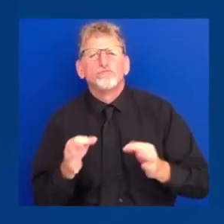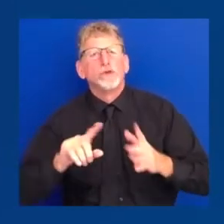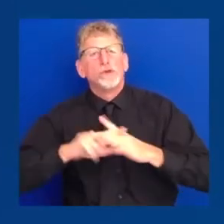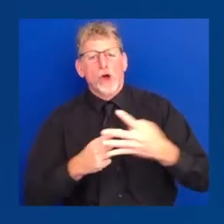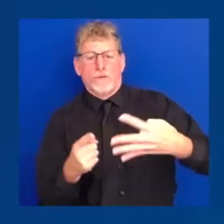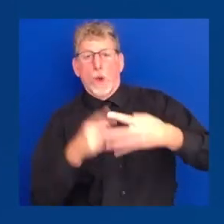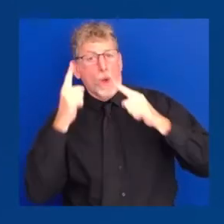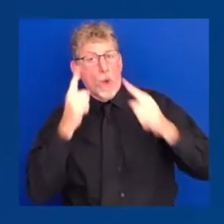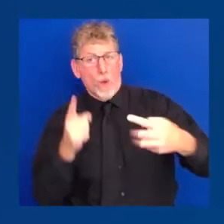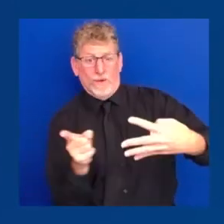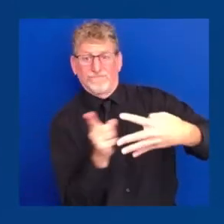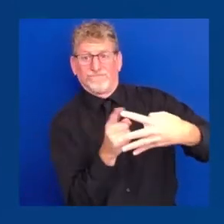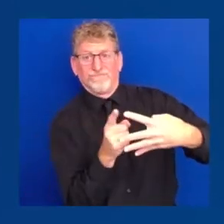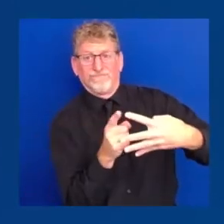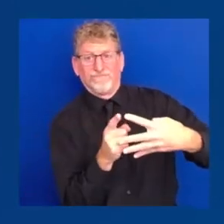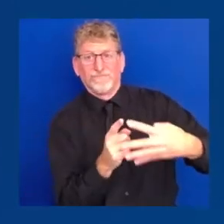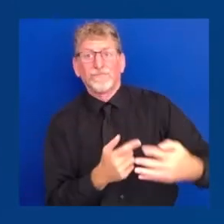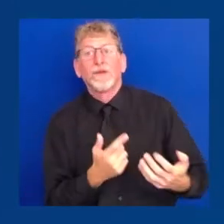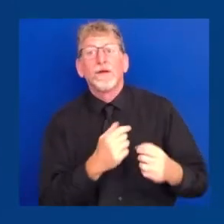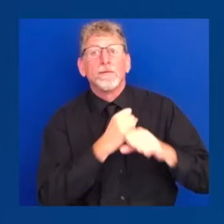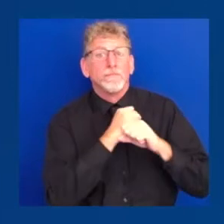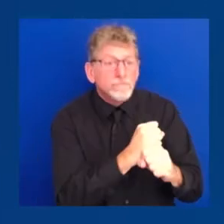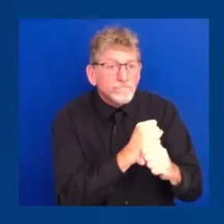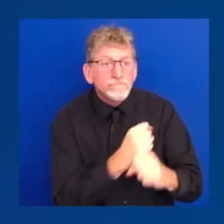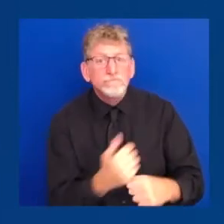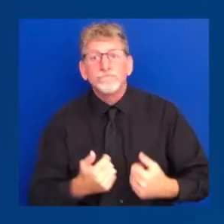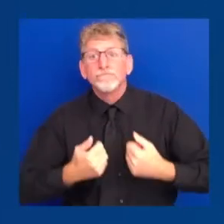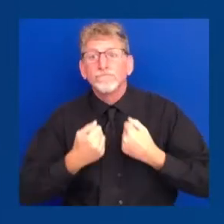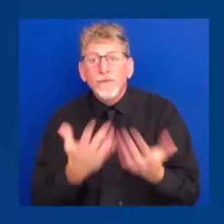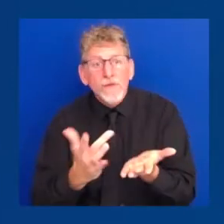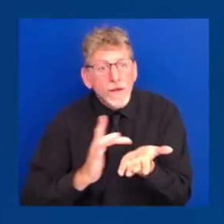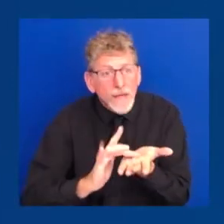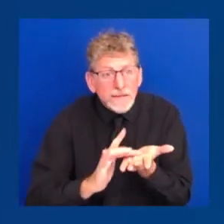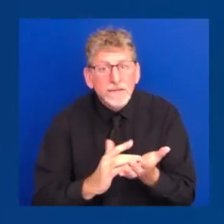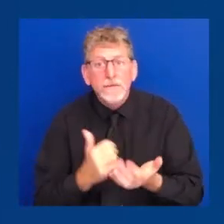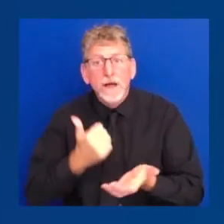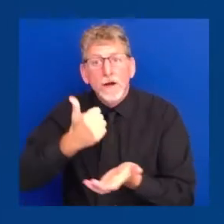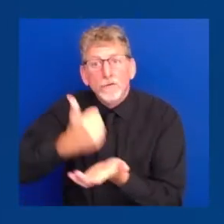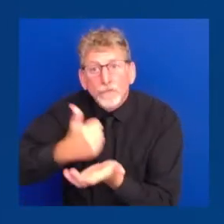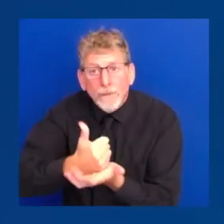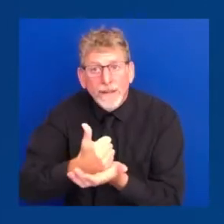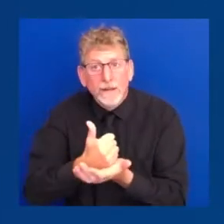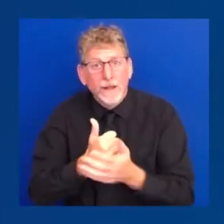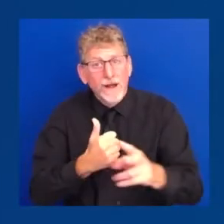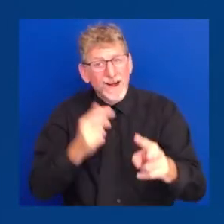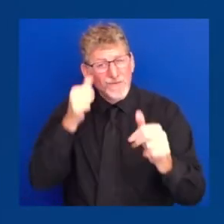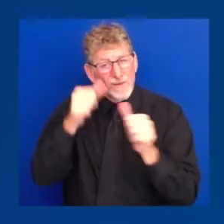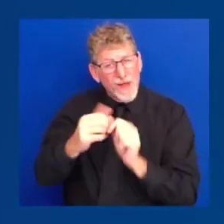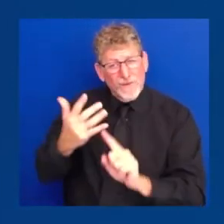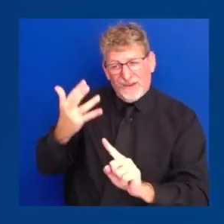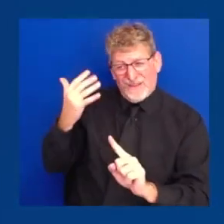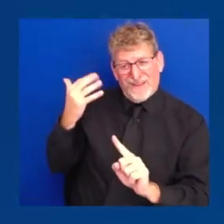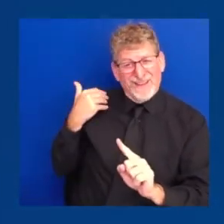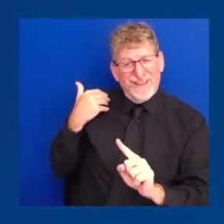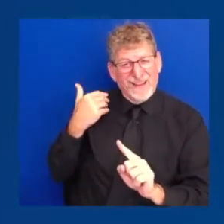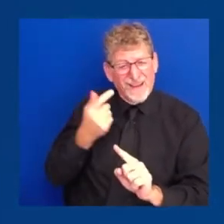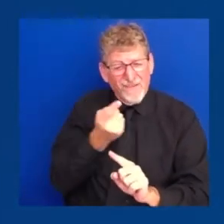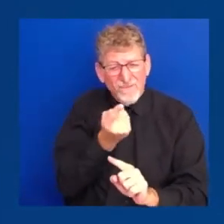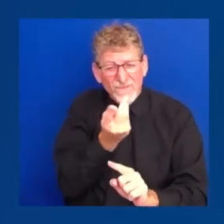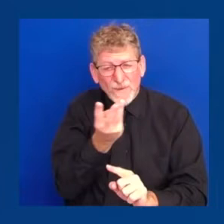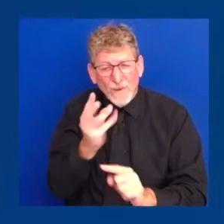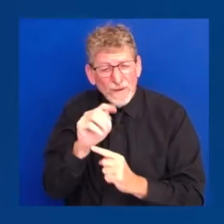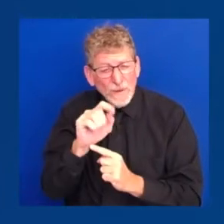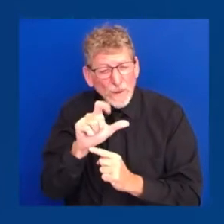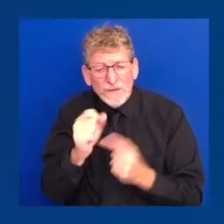years ago, we had limited tools to protect ourselves: masks, isolation, and social distancing.